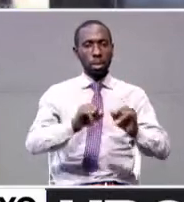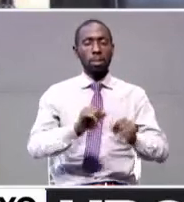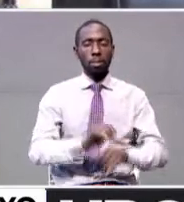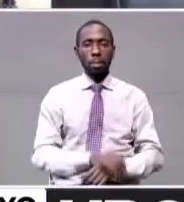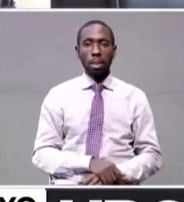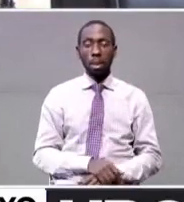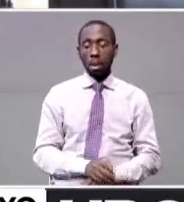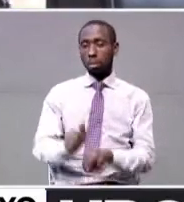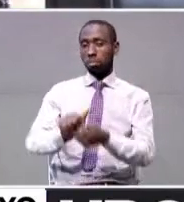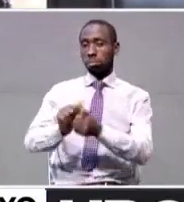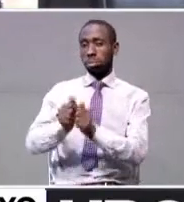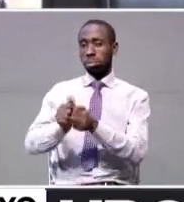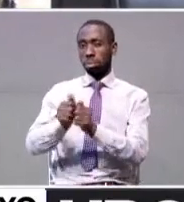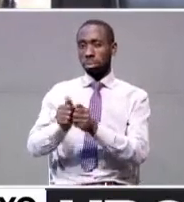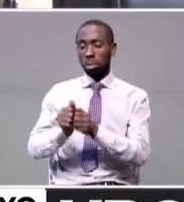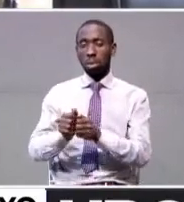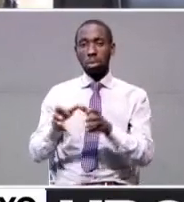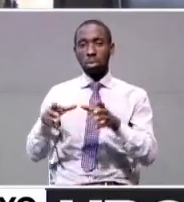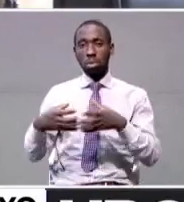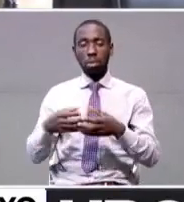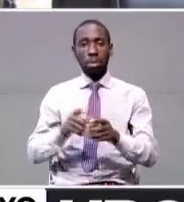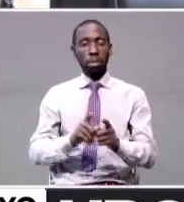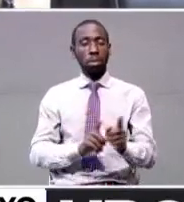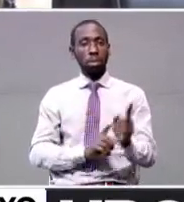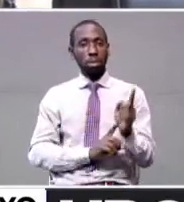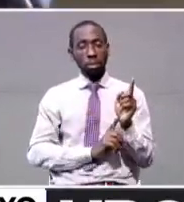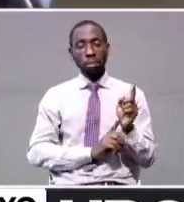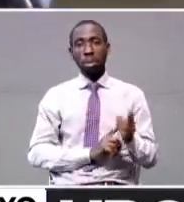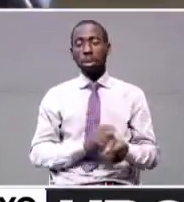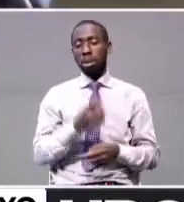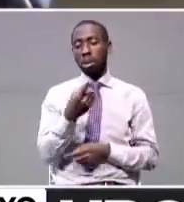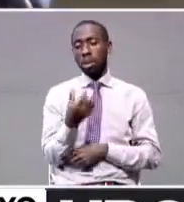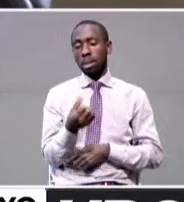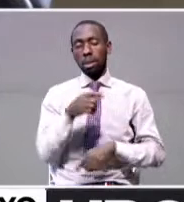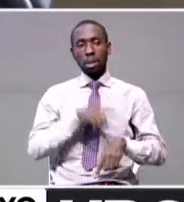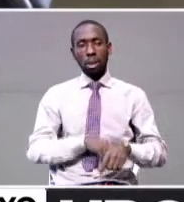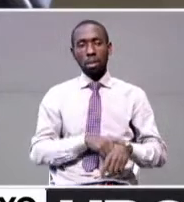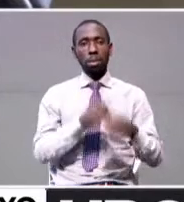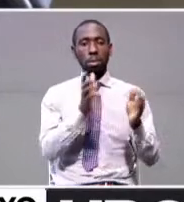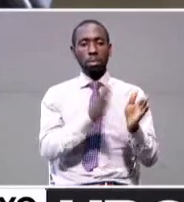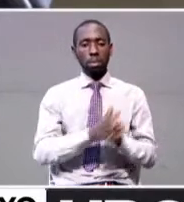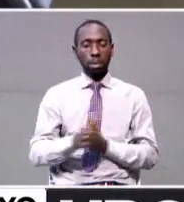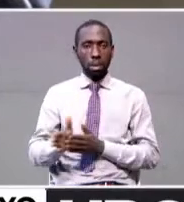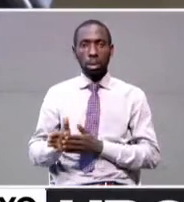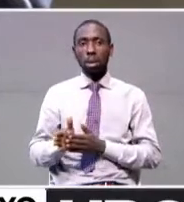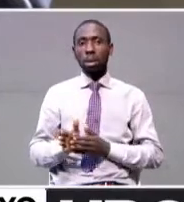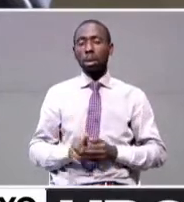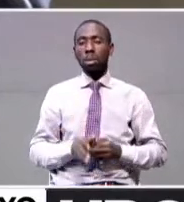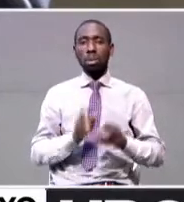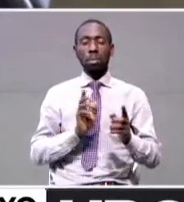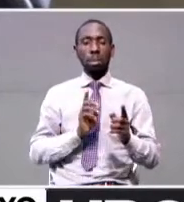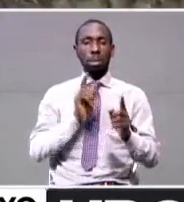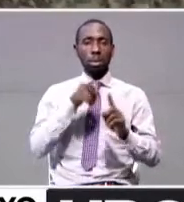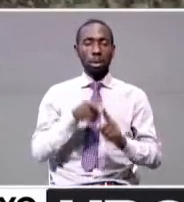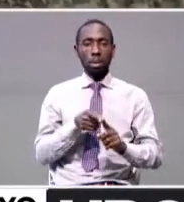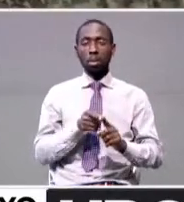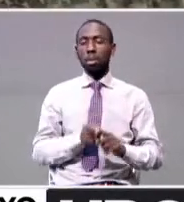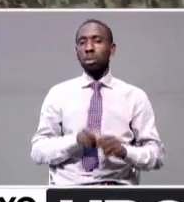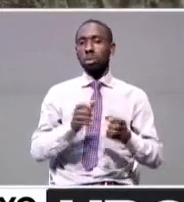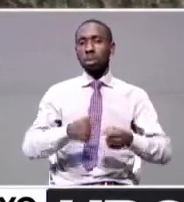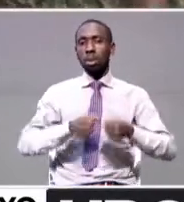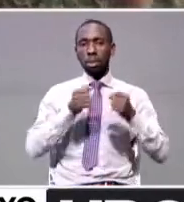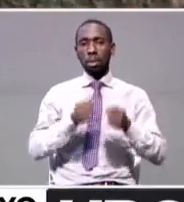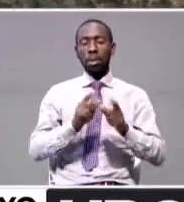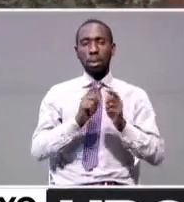Empaka z'emizannyo ez'ebitongole ebikuuma ddembe ez'omulundi ogw'16 zaakutegekebwa ku mulamwa ogugamba nti enkolagana eyawamu mu